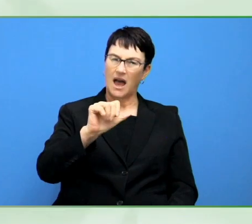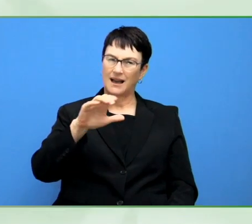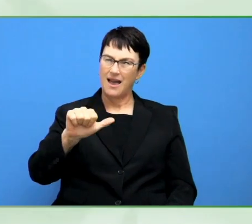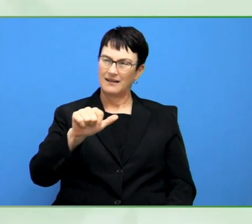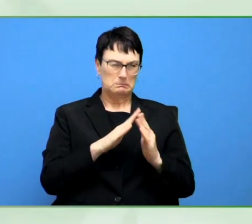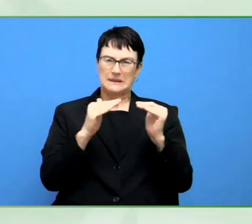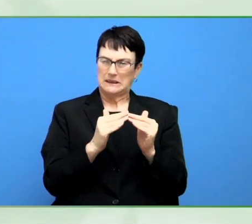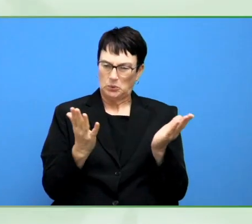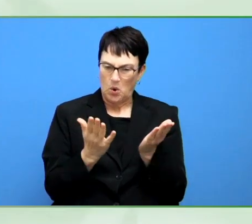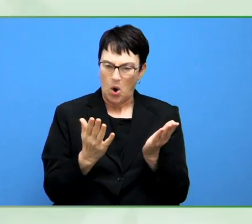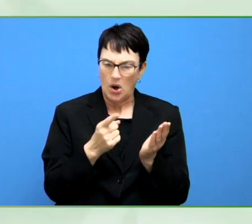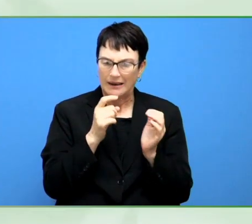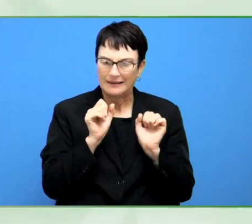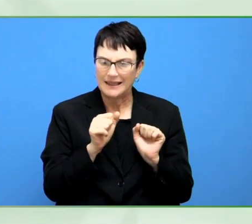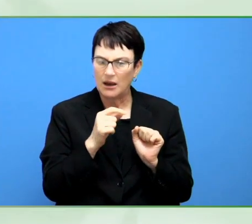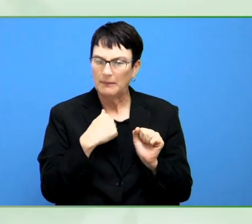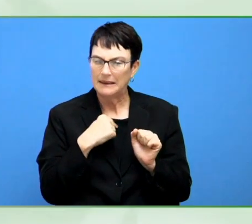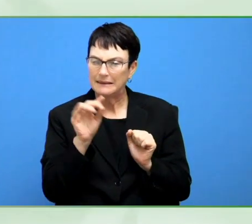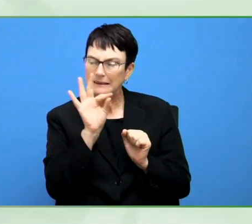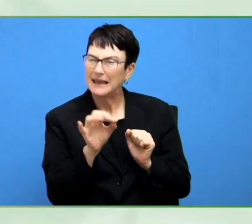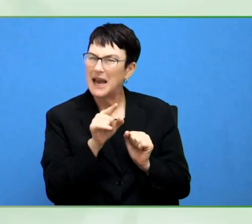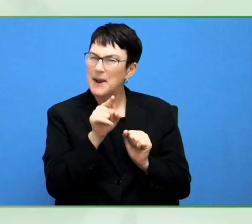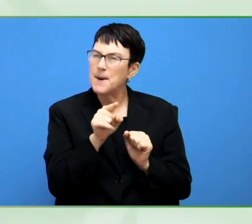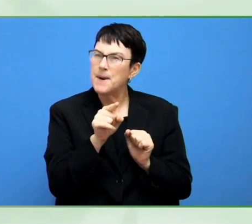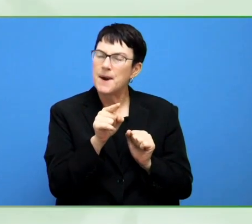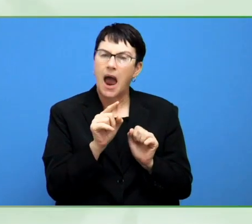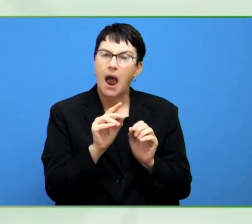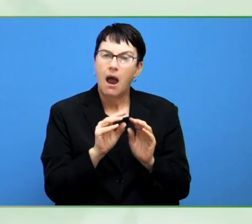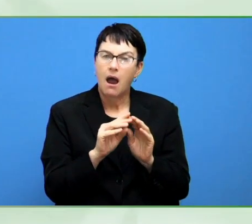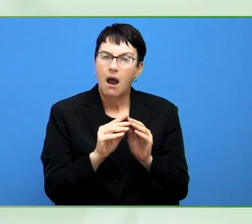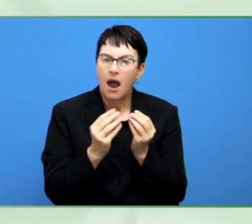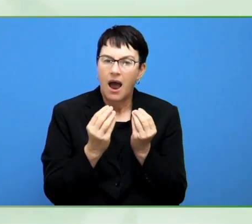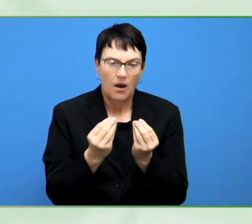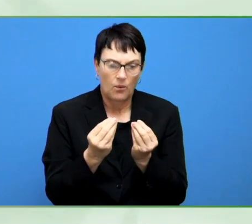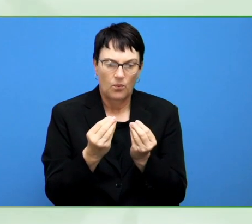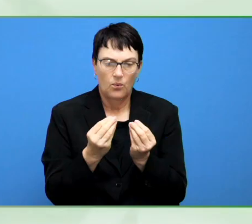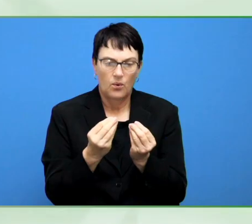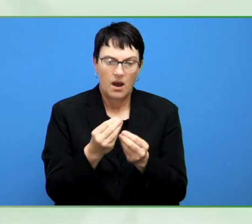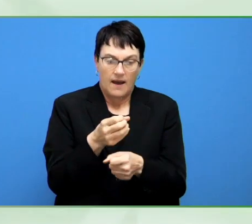functional constraints on it. How do you make companies aware of all this?